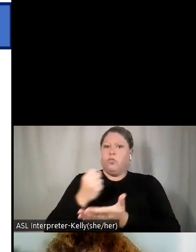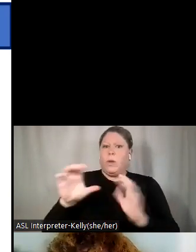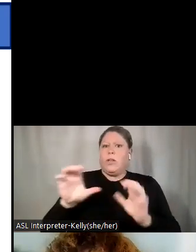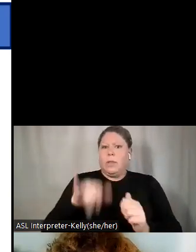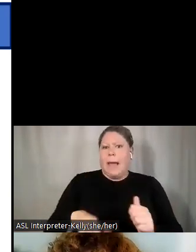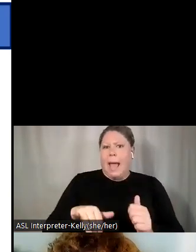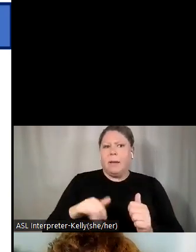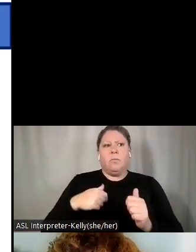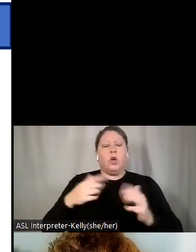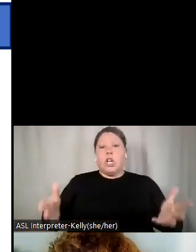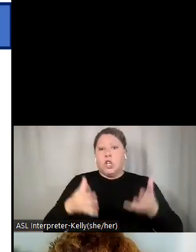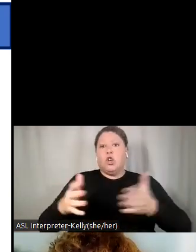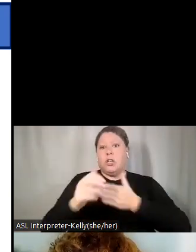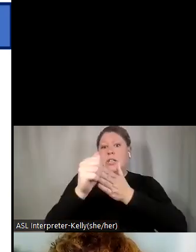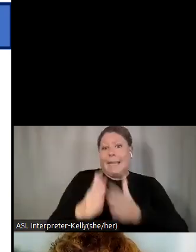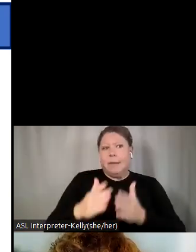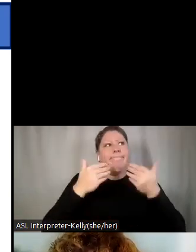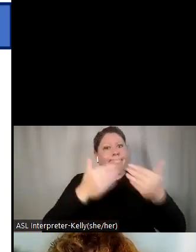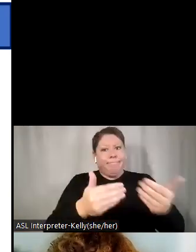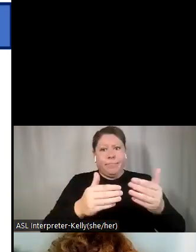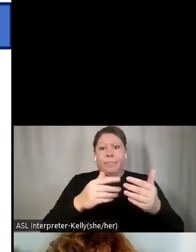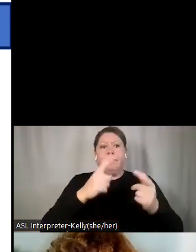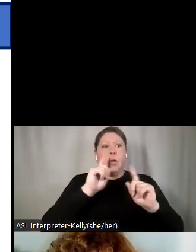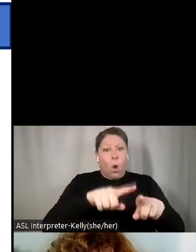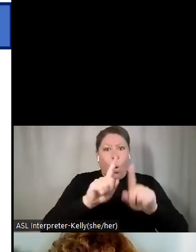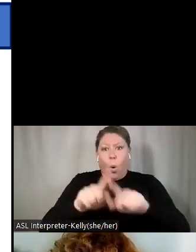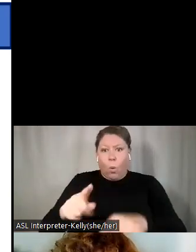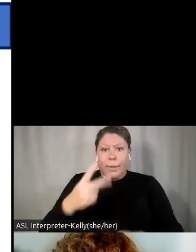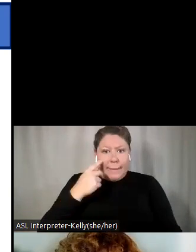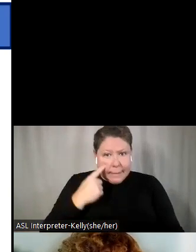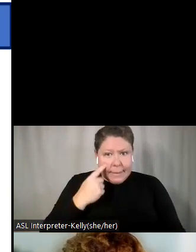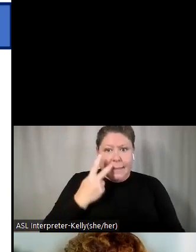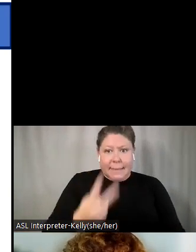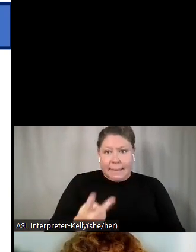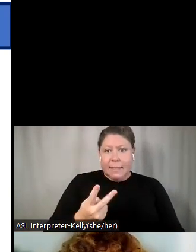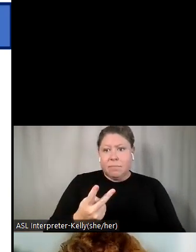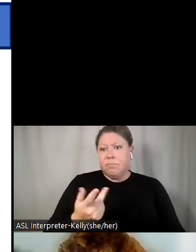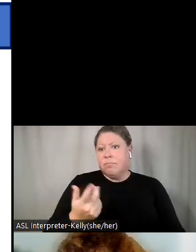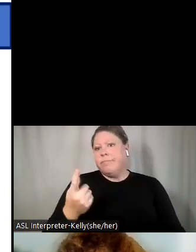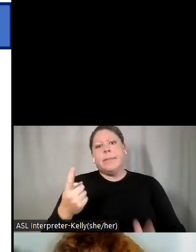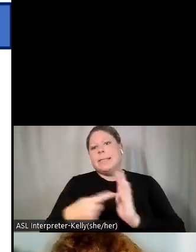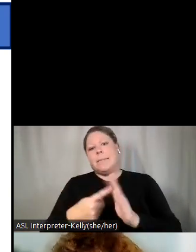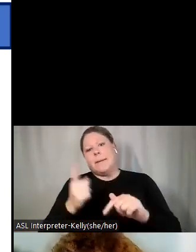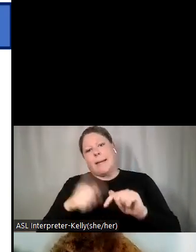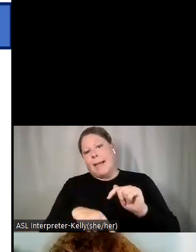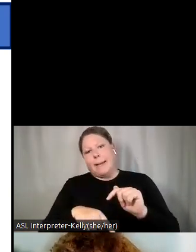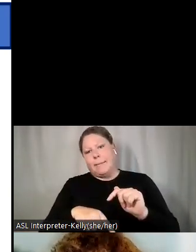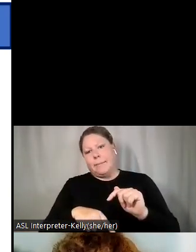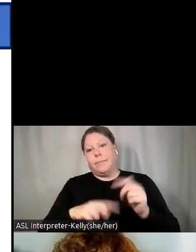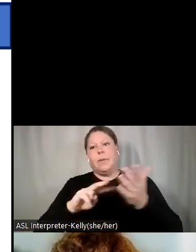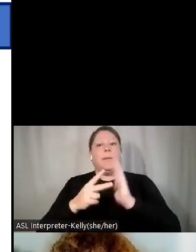that so they can more clearly understand the problem at hand. Sometimes it's not possible. So we do things instead of screen